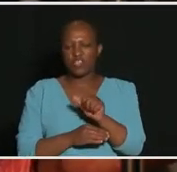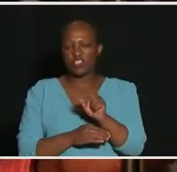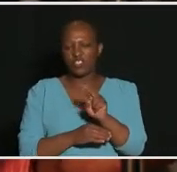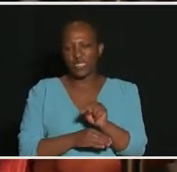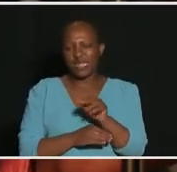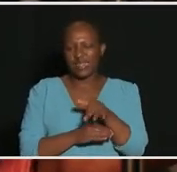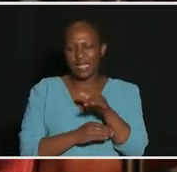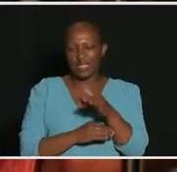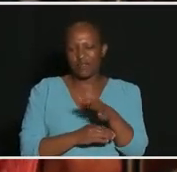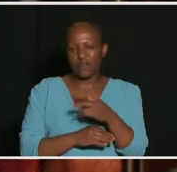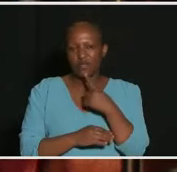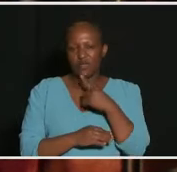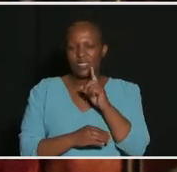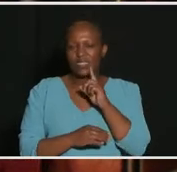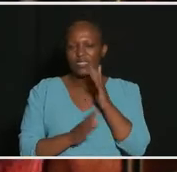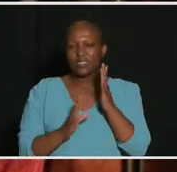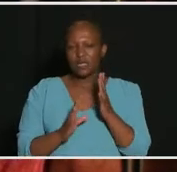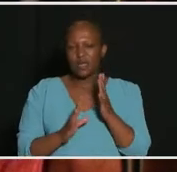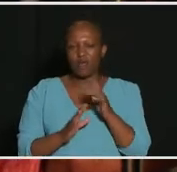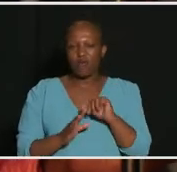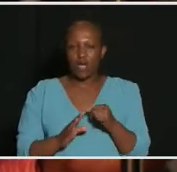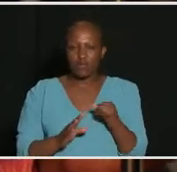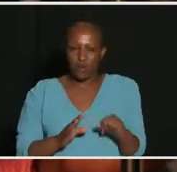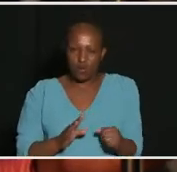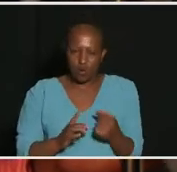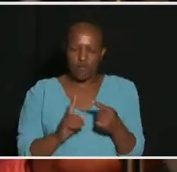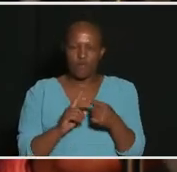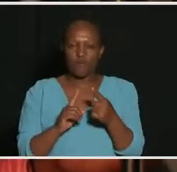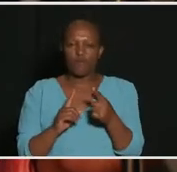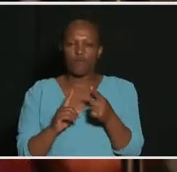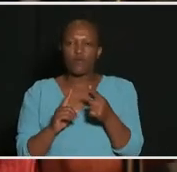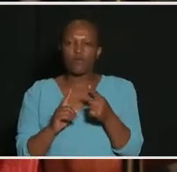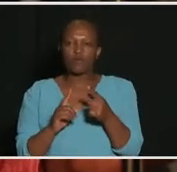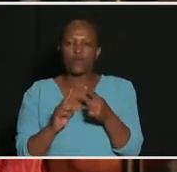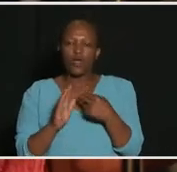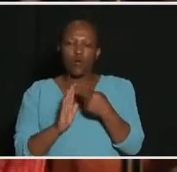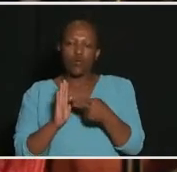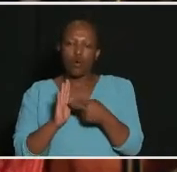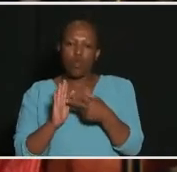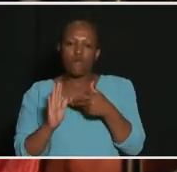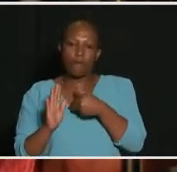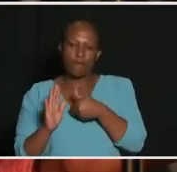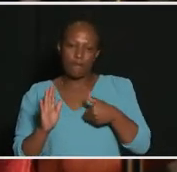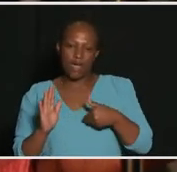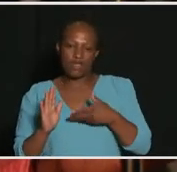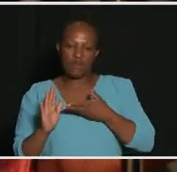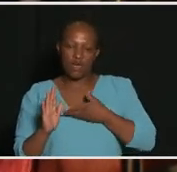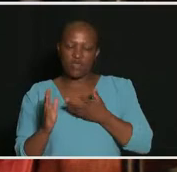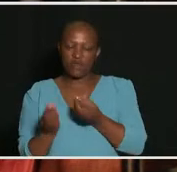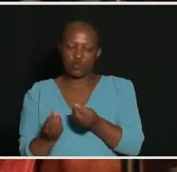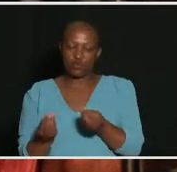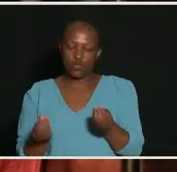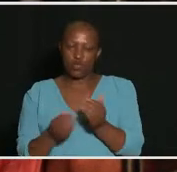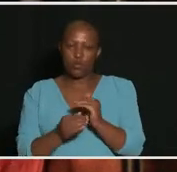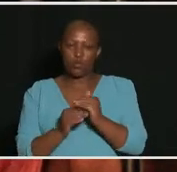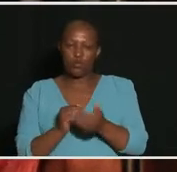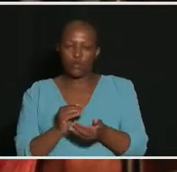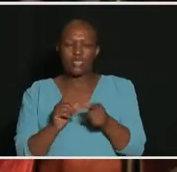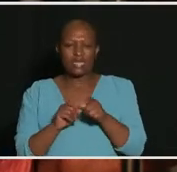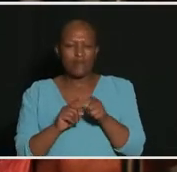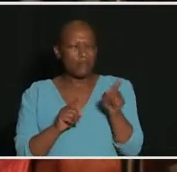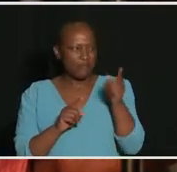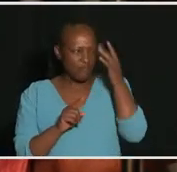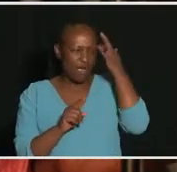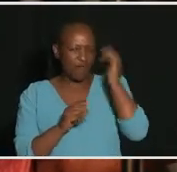that the roles of husband and wives the roles of Challenge and to Children thus must be protected by this government as